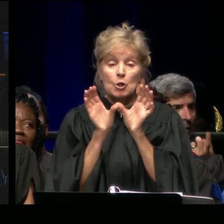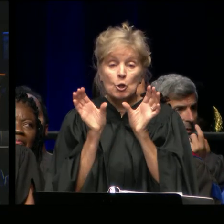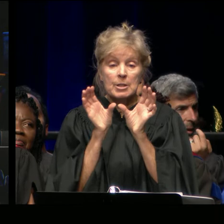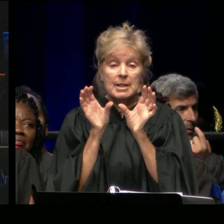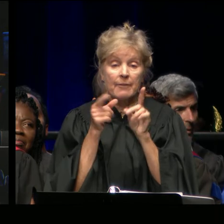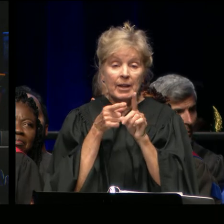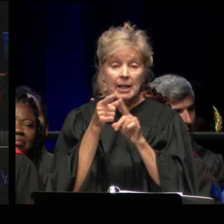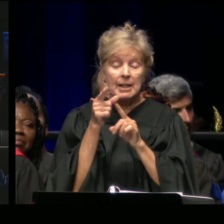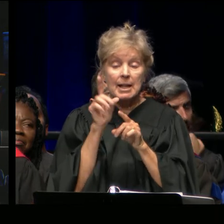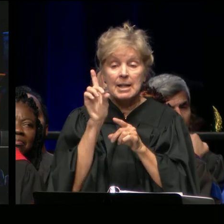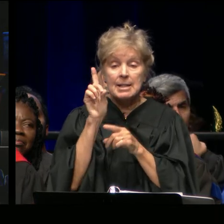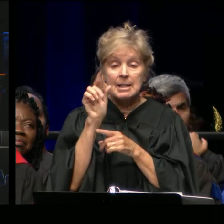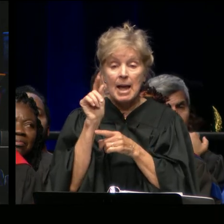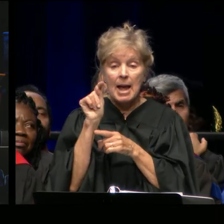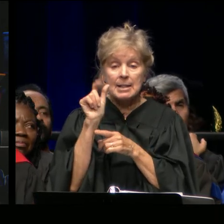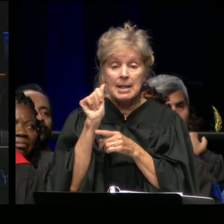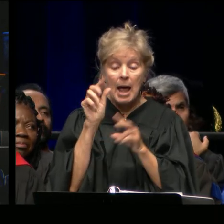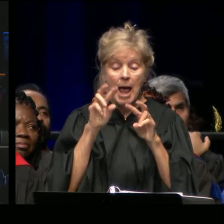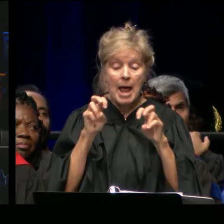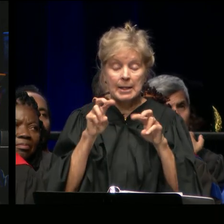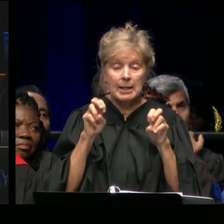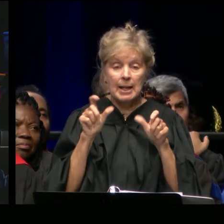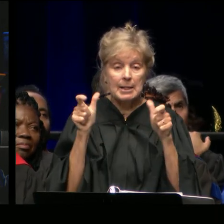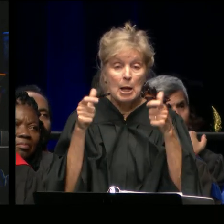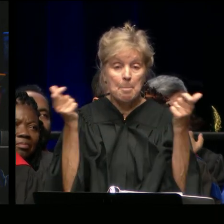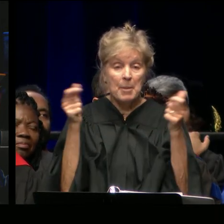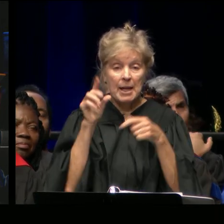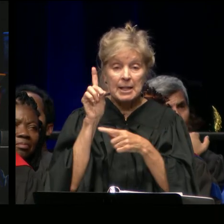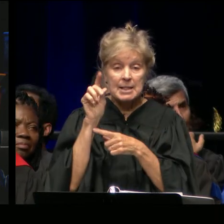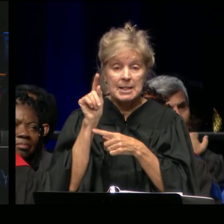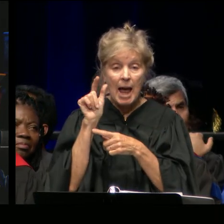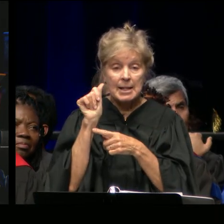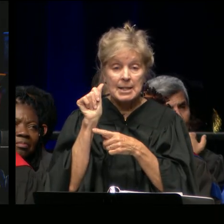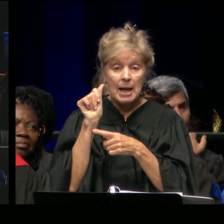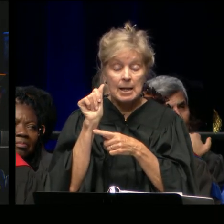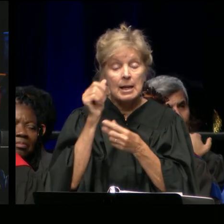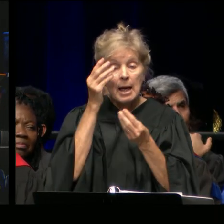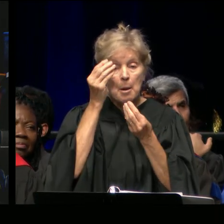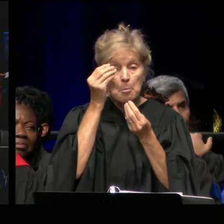Certificate in Data Analytics, Big Data and Predictive Analytics.